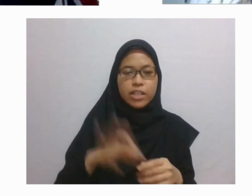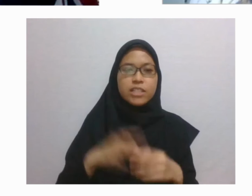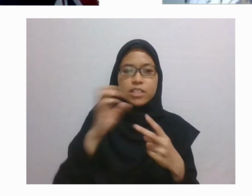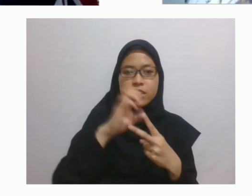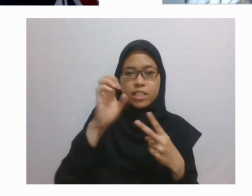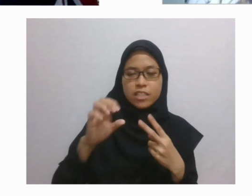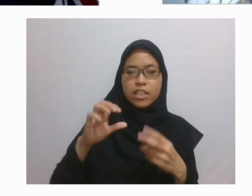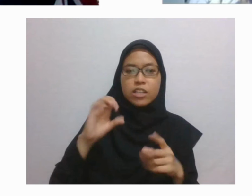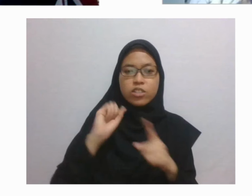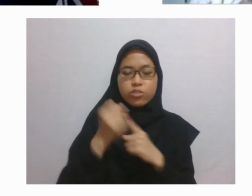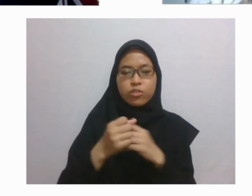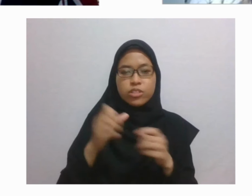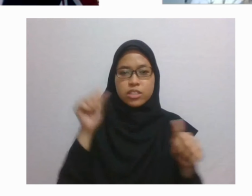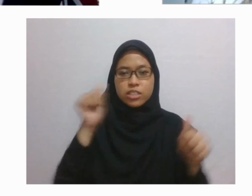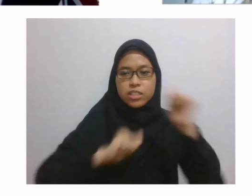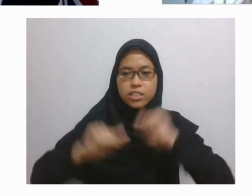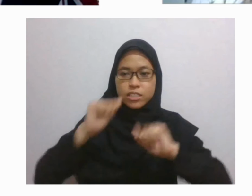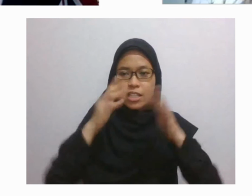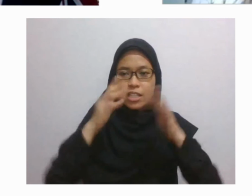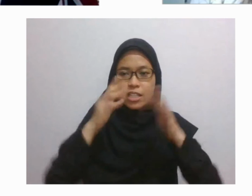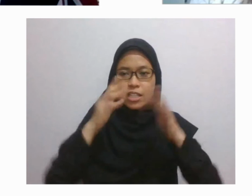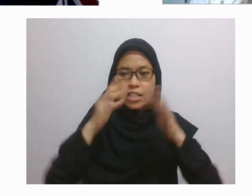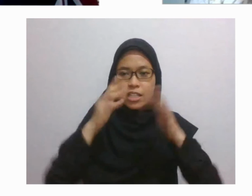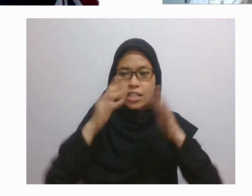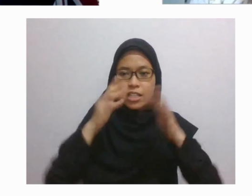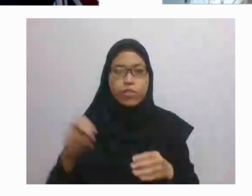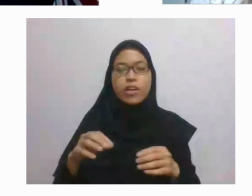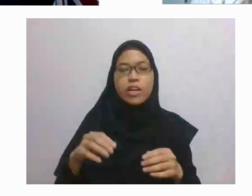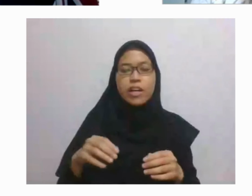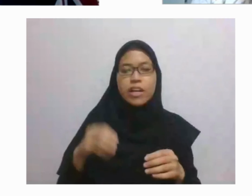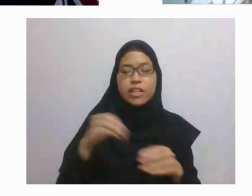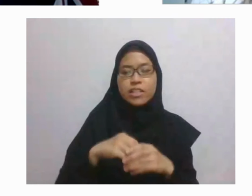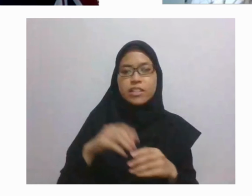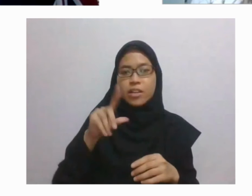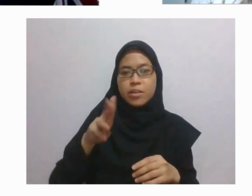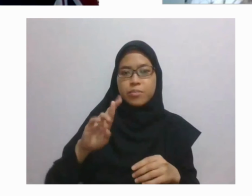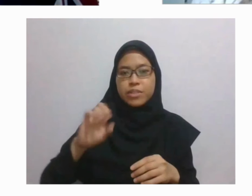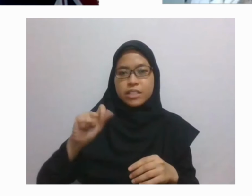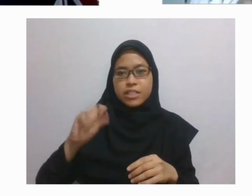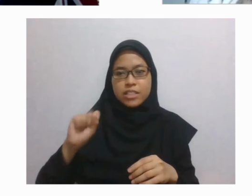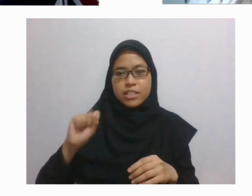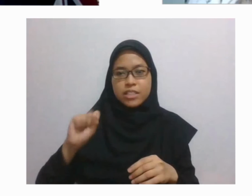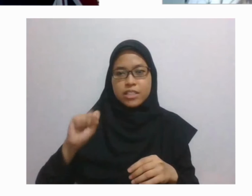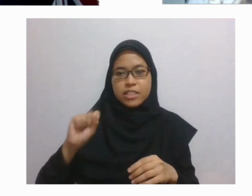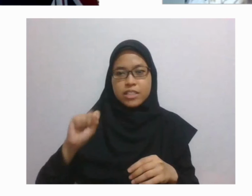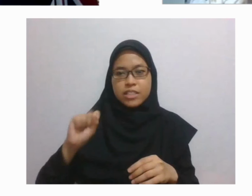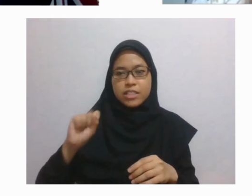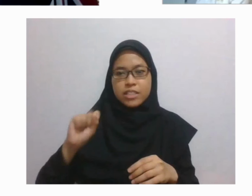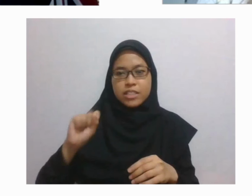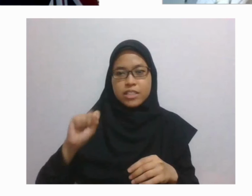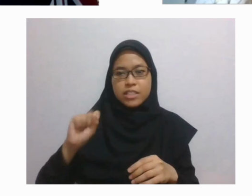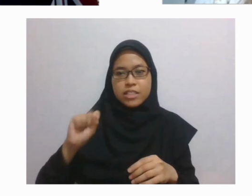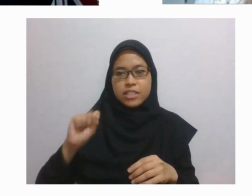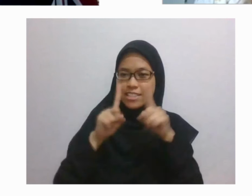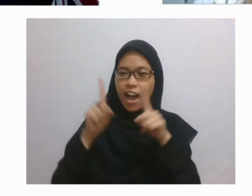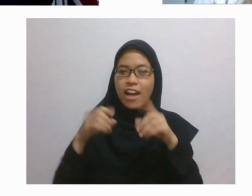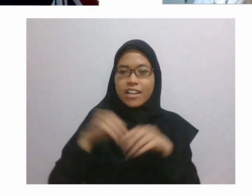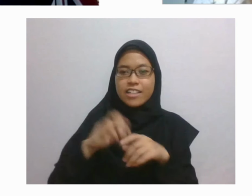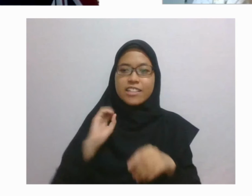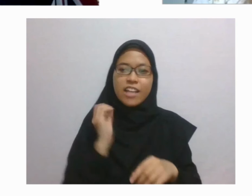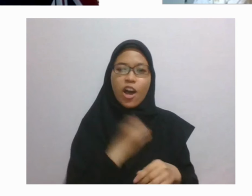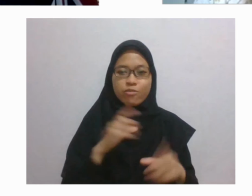Fellow of the British Academy. We truly have a star in our midst. Professor Bulkeley, we are